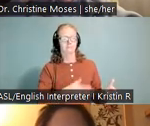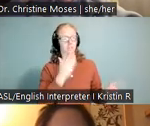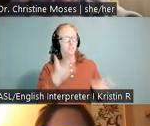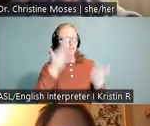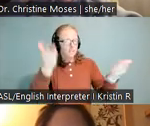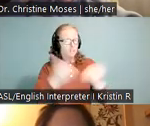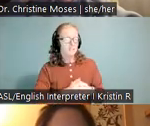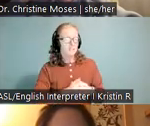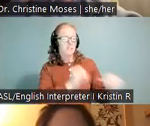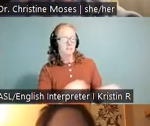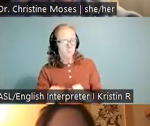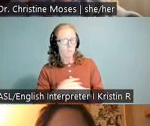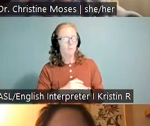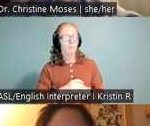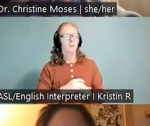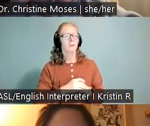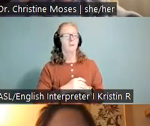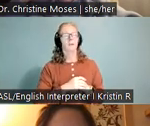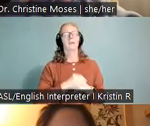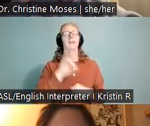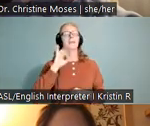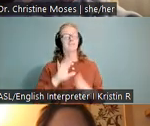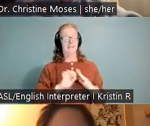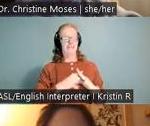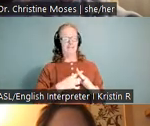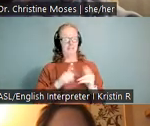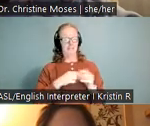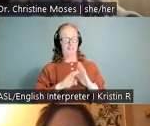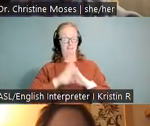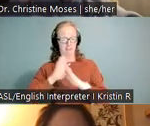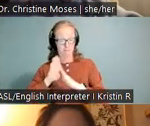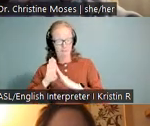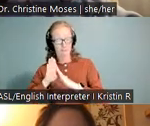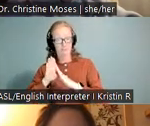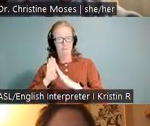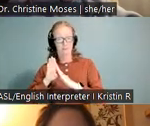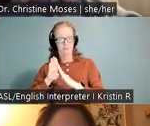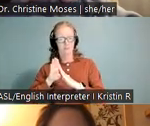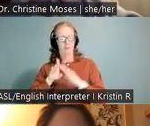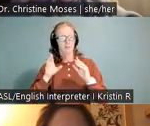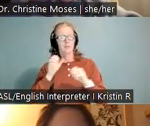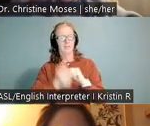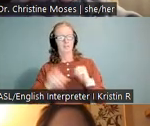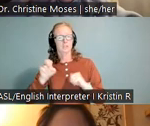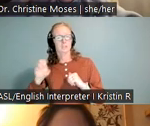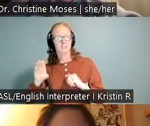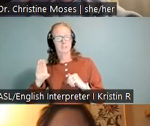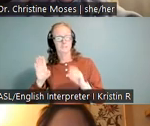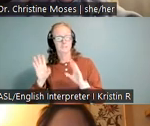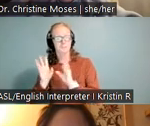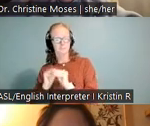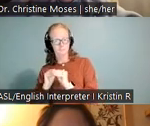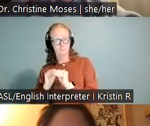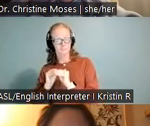suggestions, as well as if it initiates it and develops it kind of the way that these subcommittees of the PAC do it,